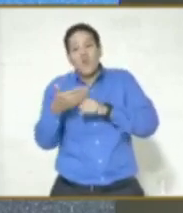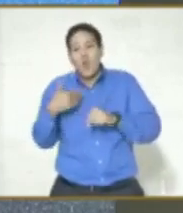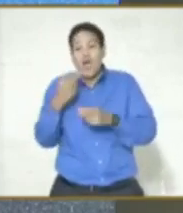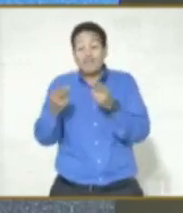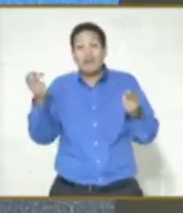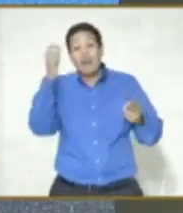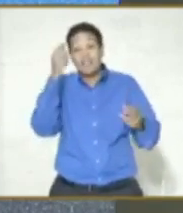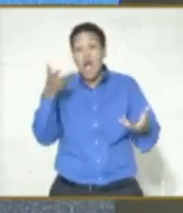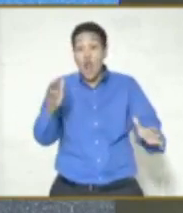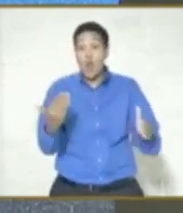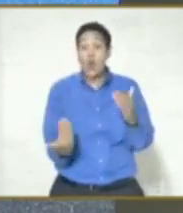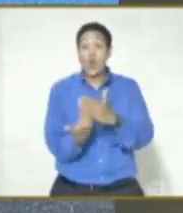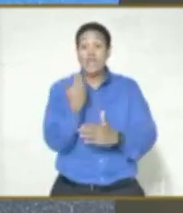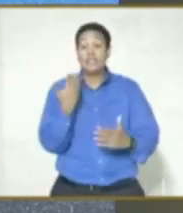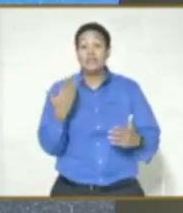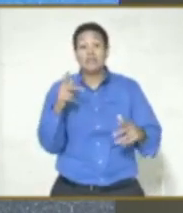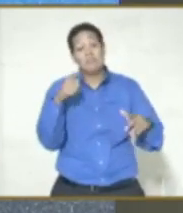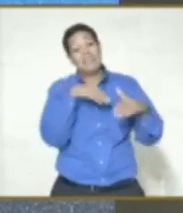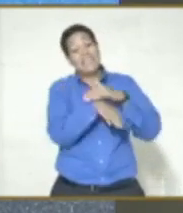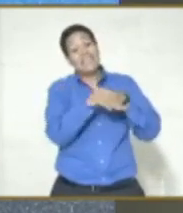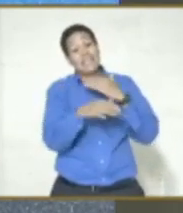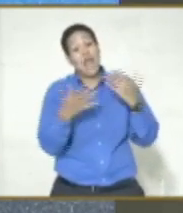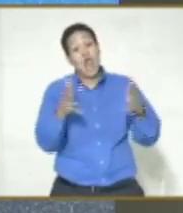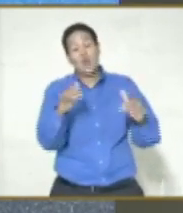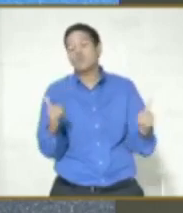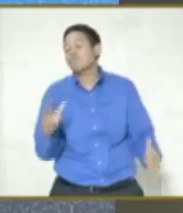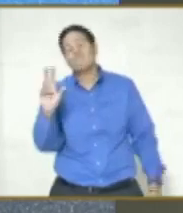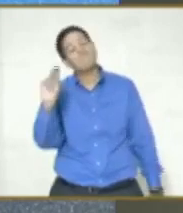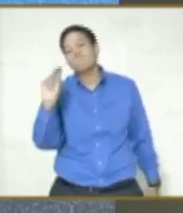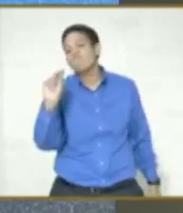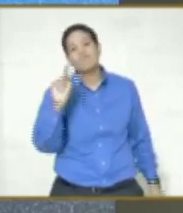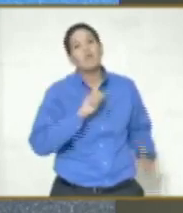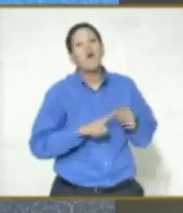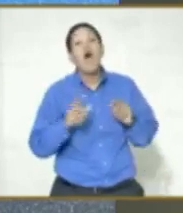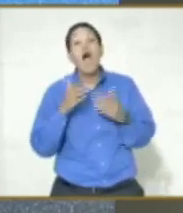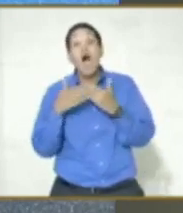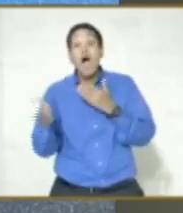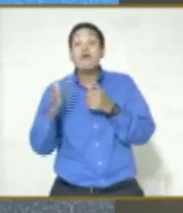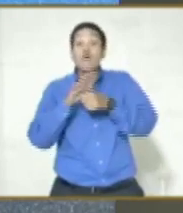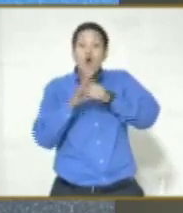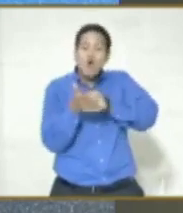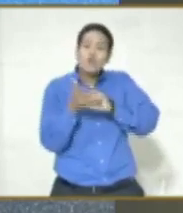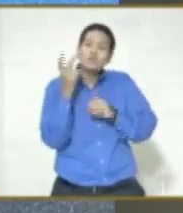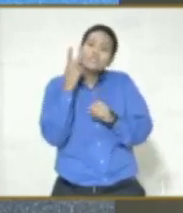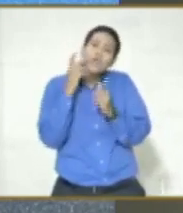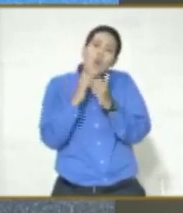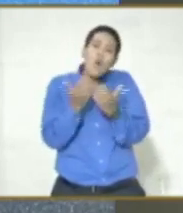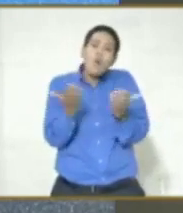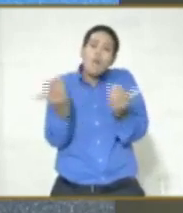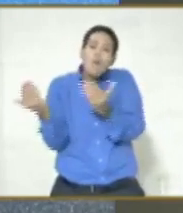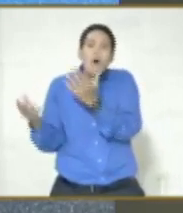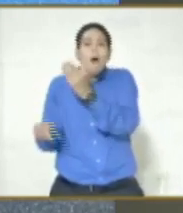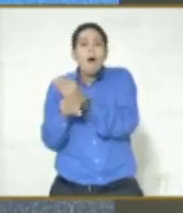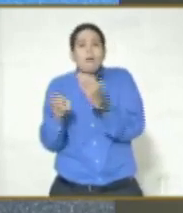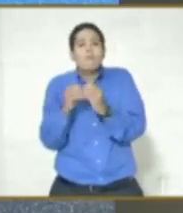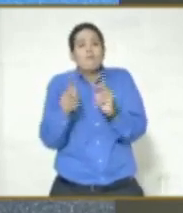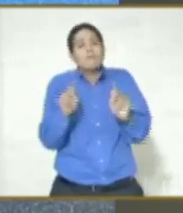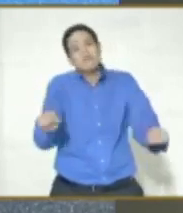now, but we will look into it at the end of the COVID-19 situation to see how we can accommodate additional